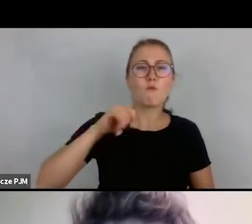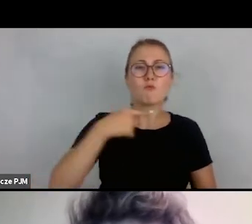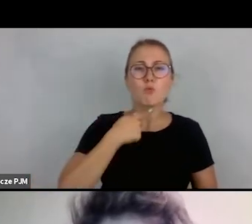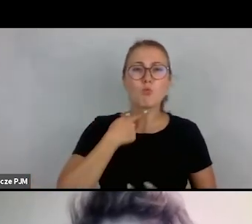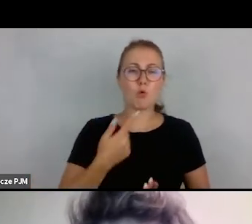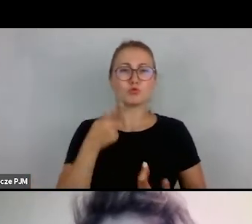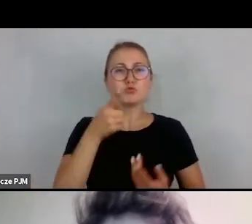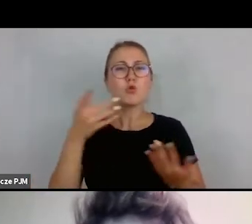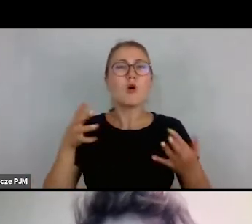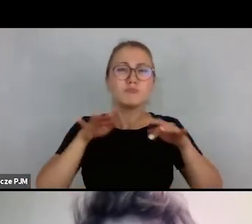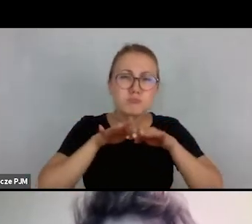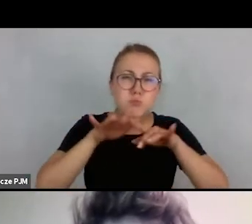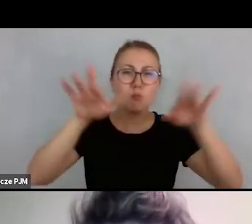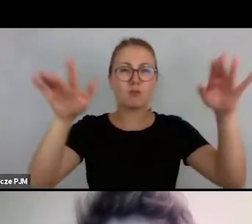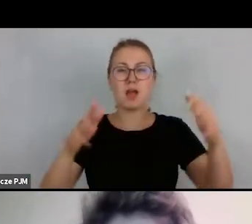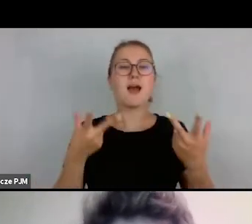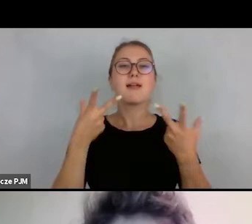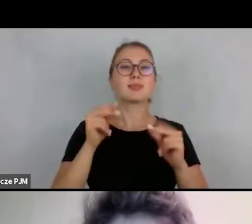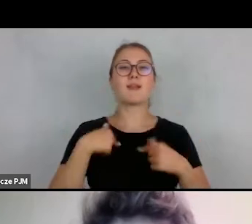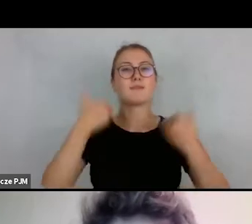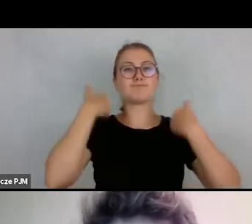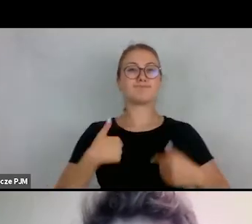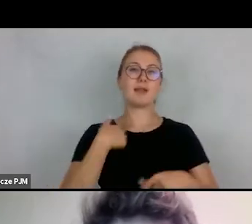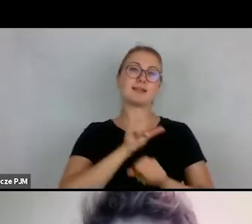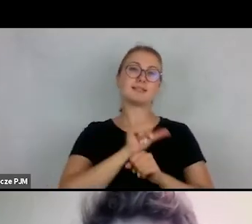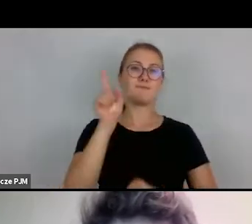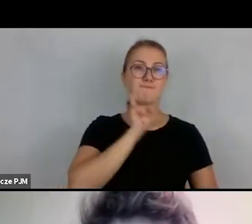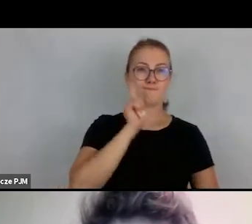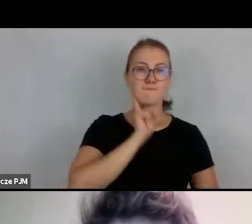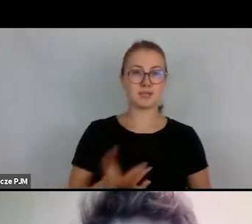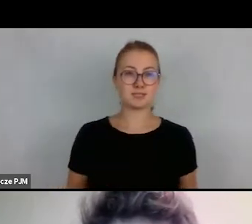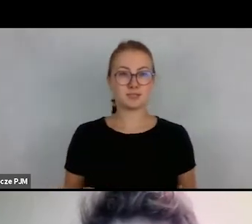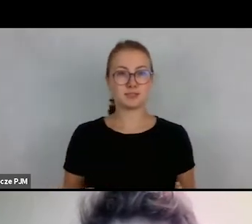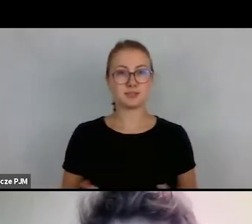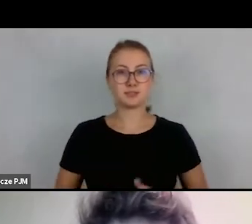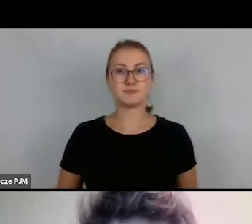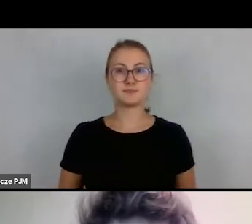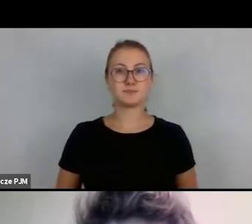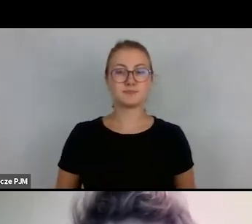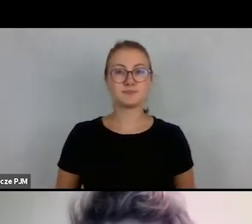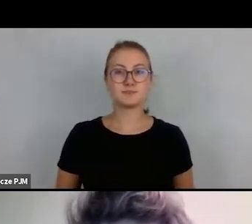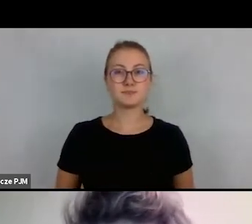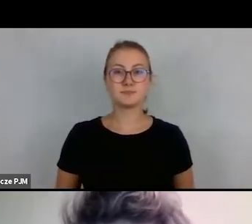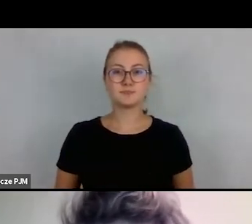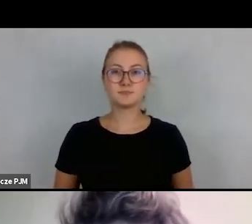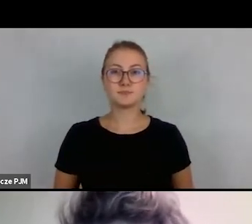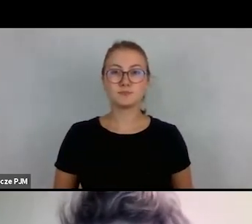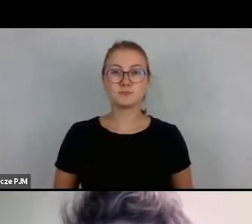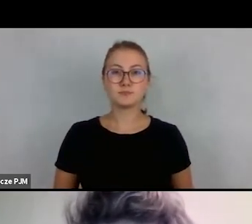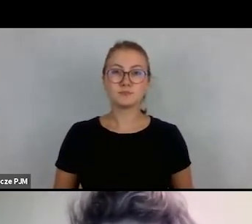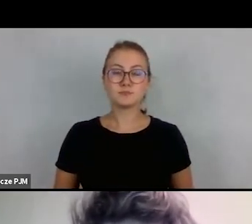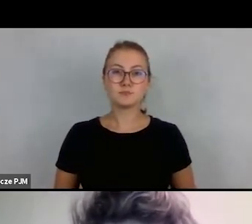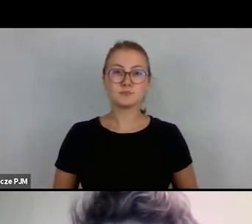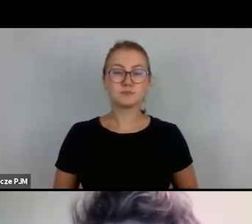media images that we get. And so, you know, I